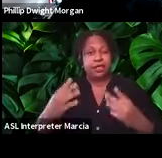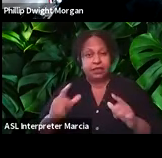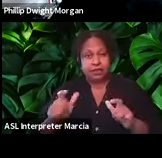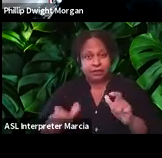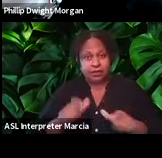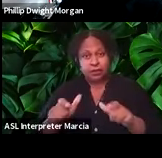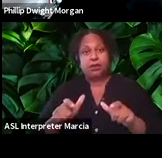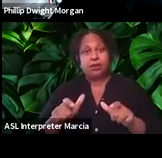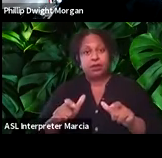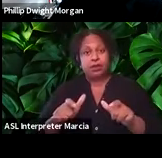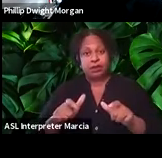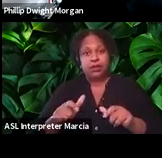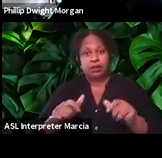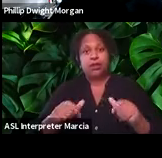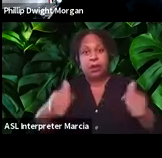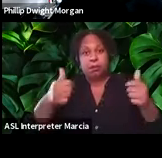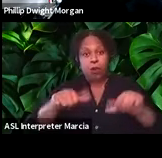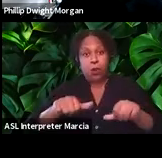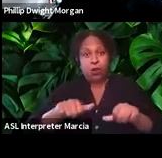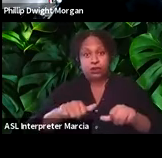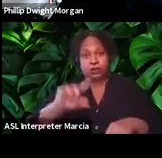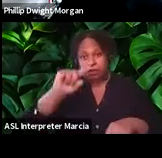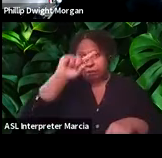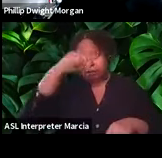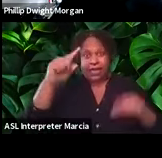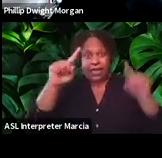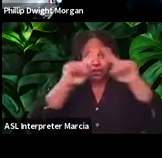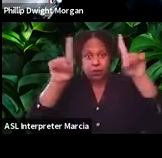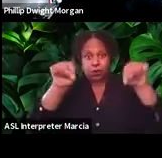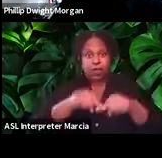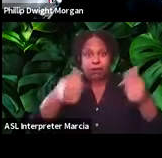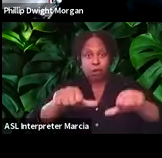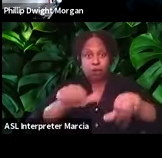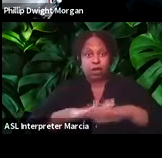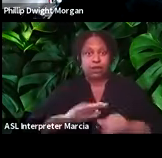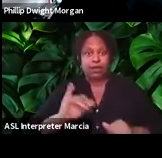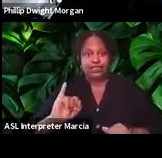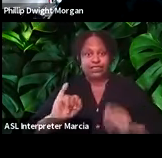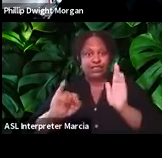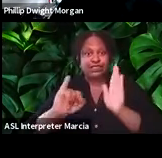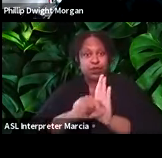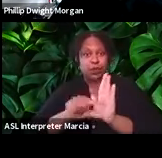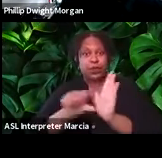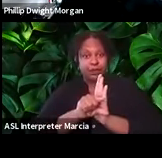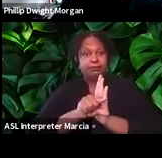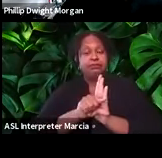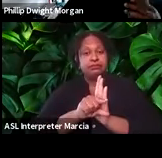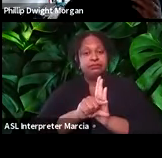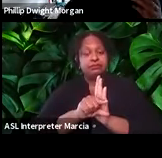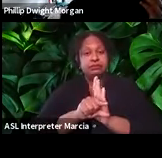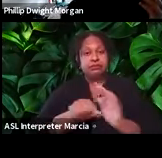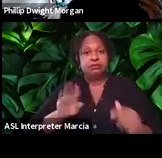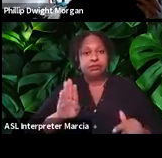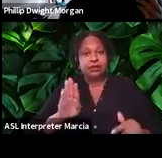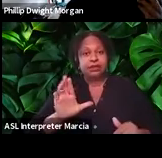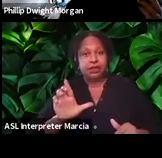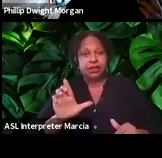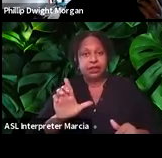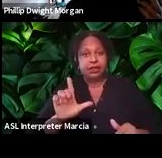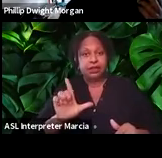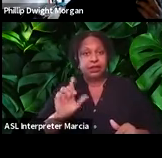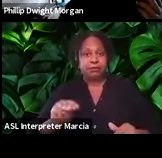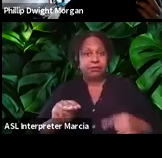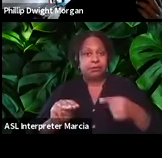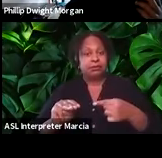a lot of people posted that black square on Instagram. And that was a marker